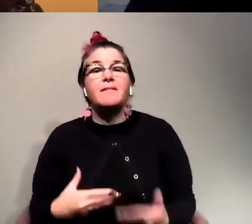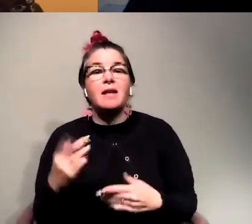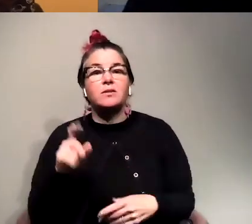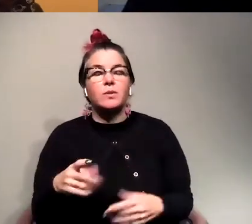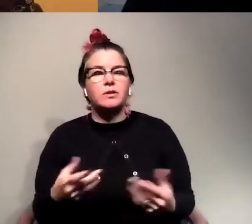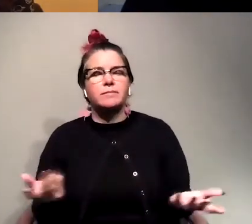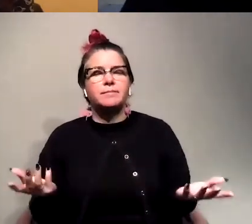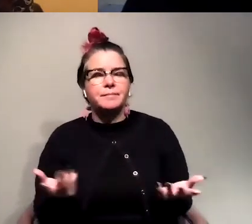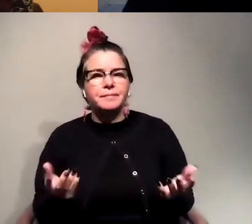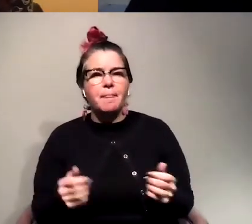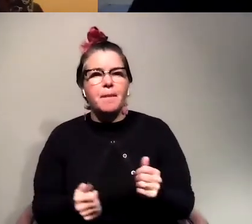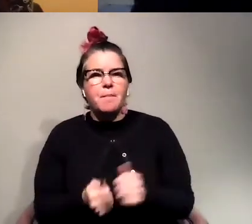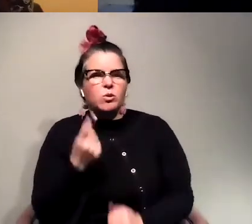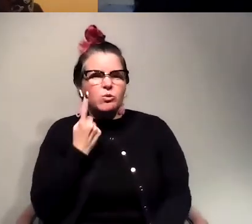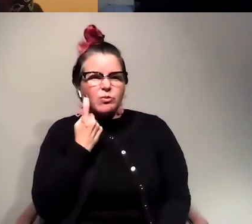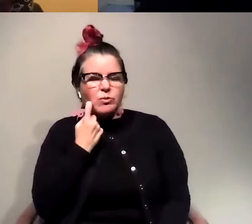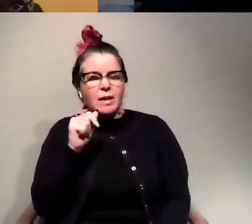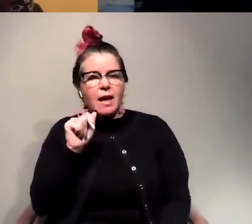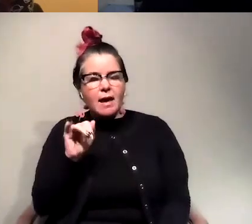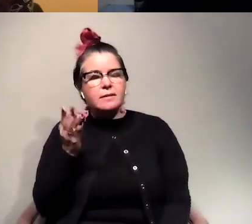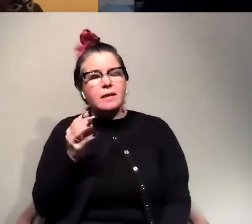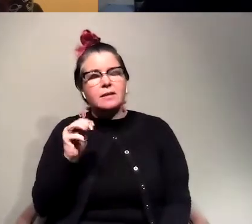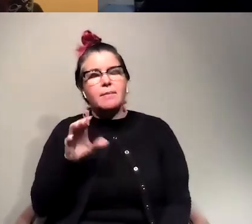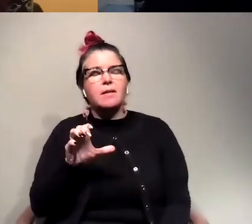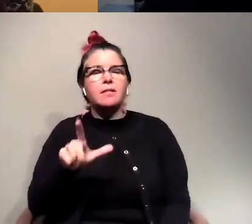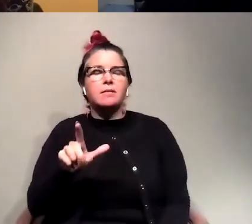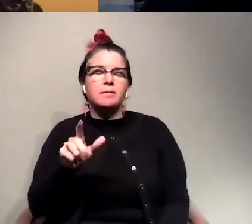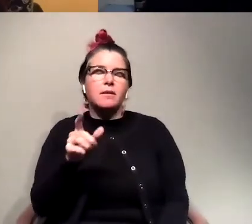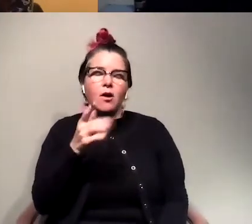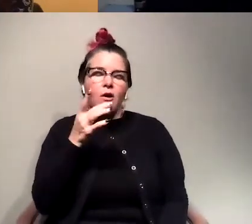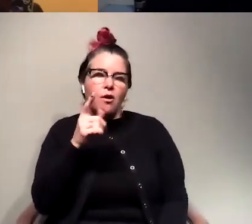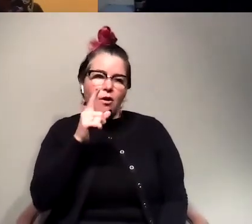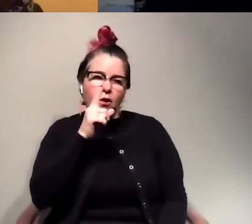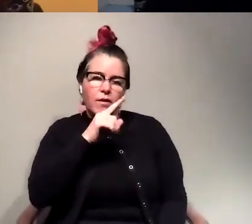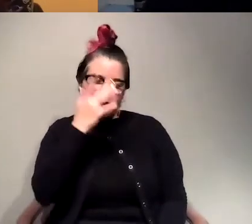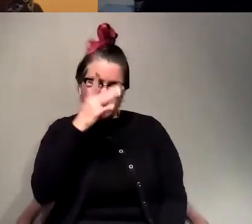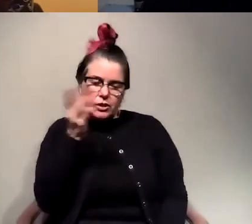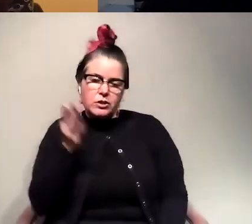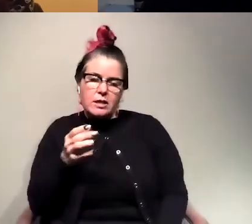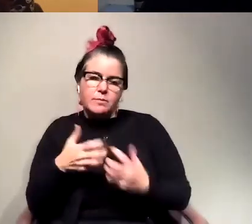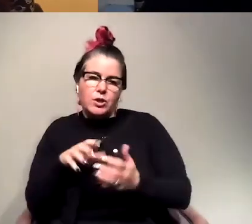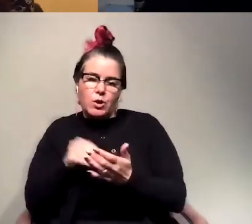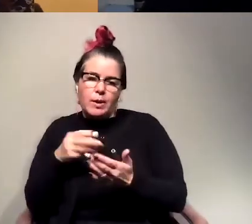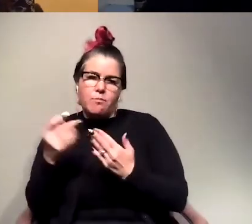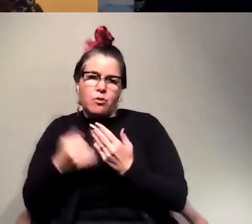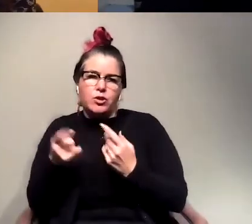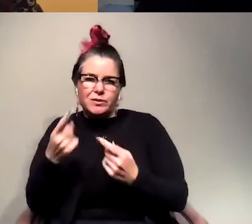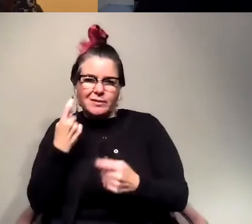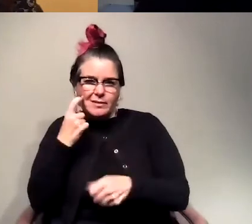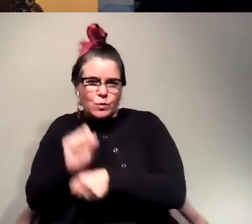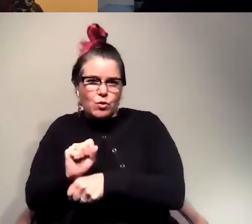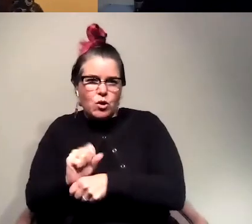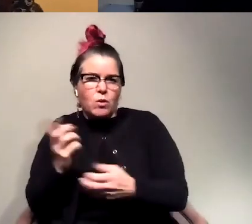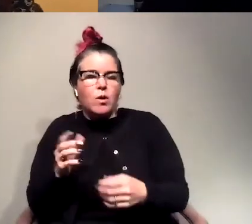are some of the most recent AI / ML, so artificial intelligence / machine learning projects you have worked on? Your